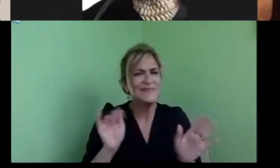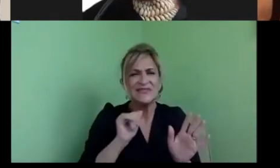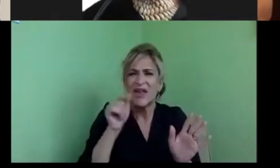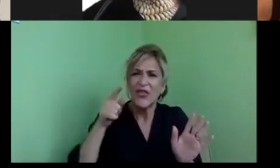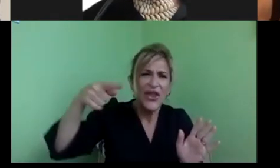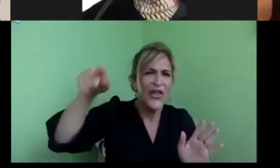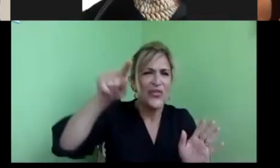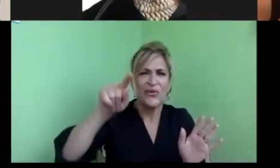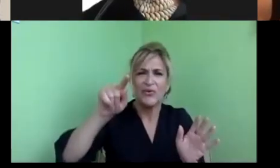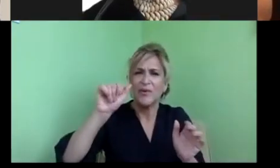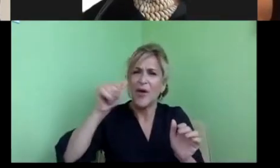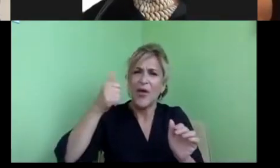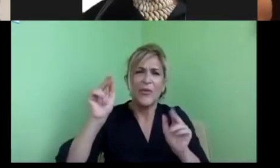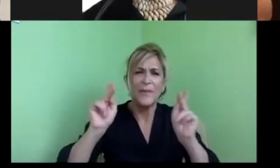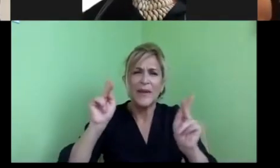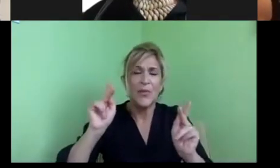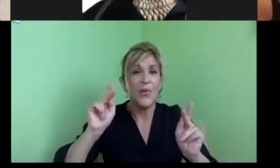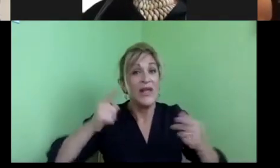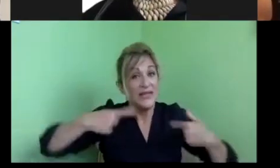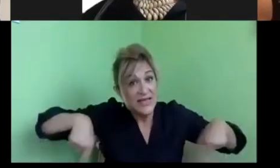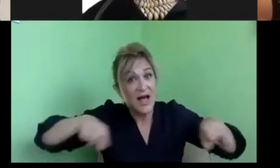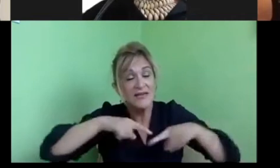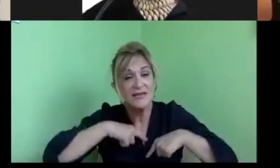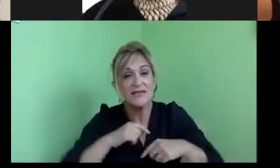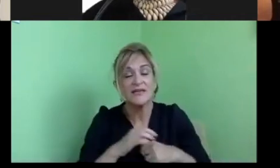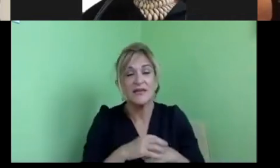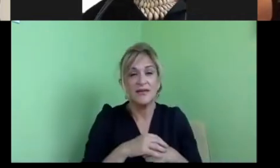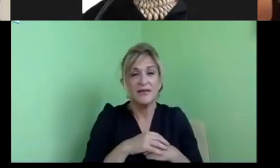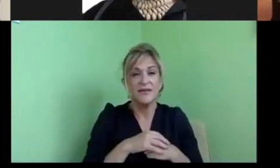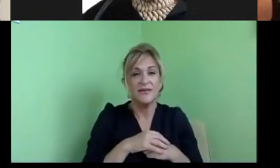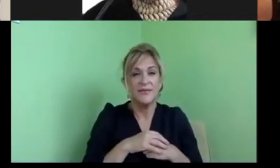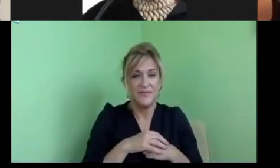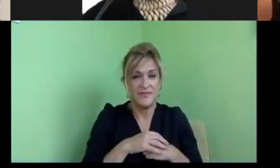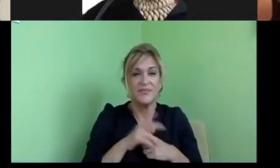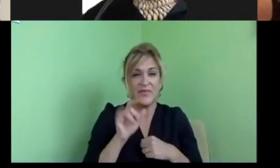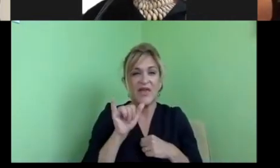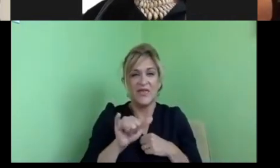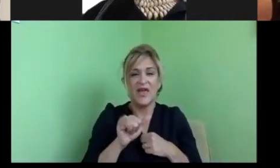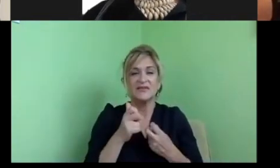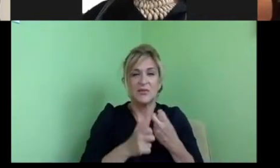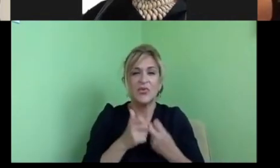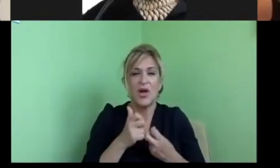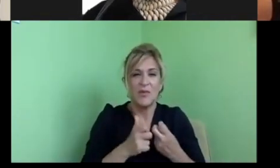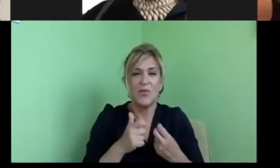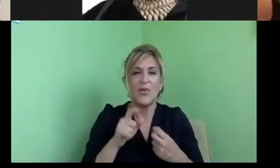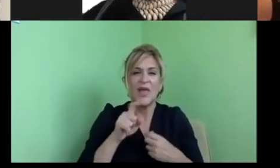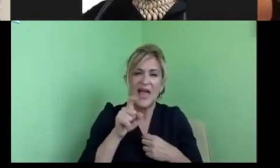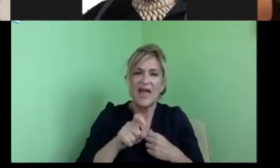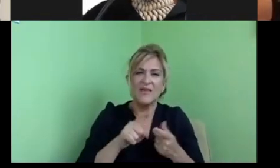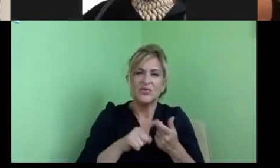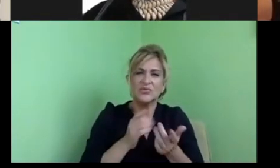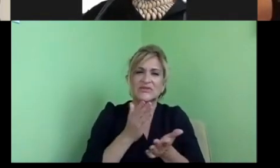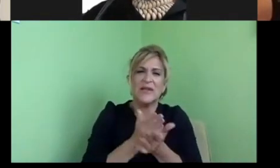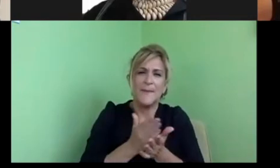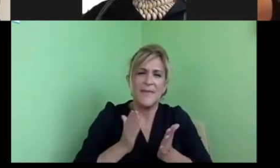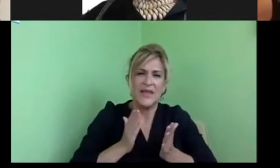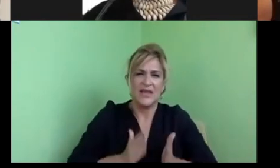us you know and so that's that's the problem is that we have to stop being voyeurs